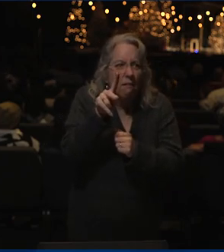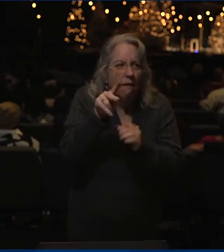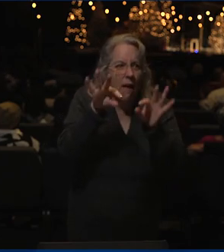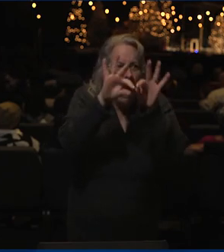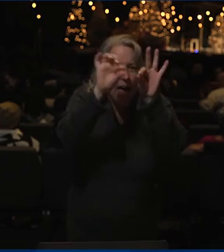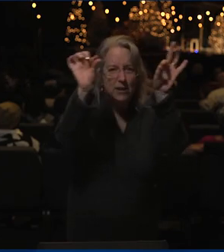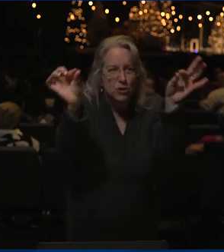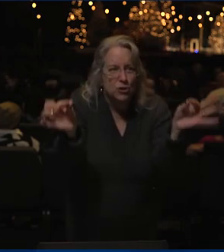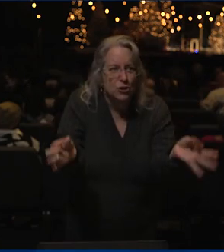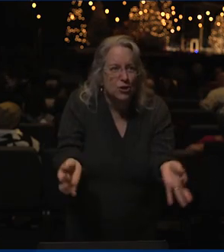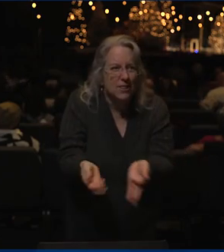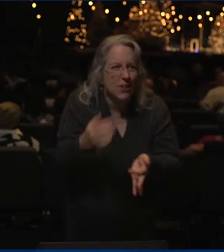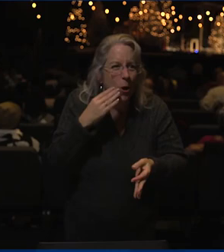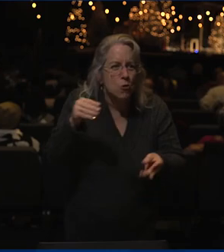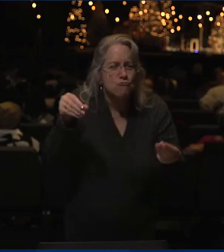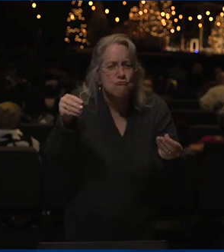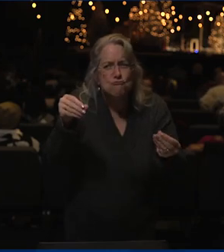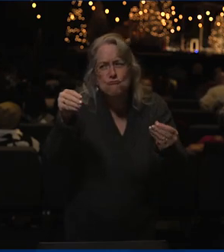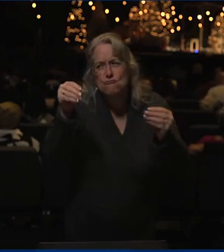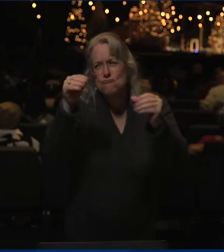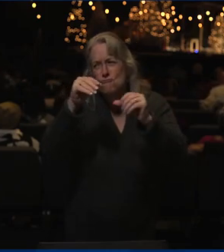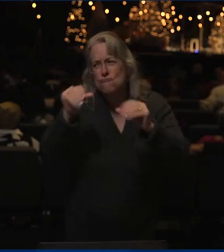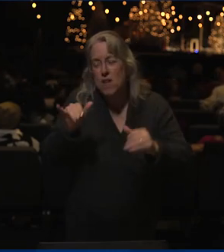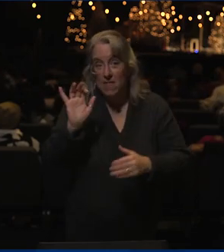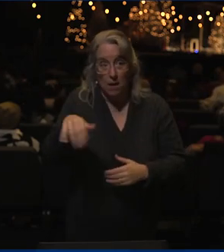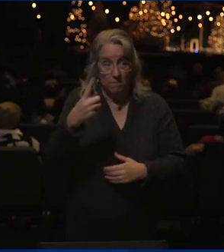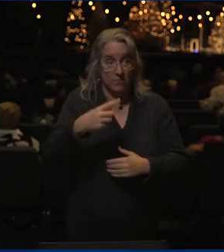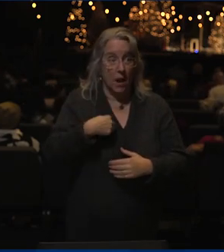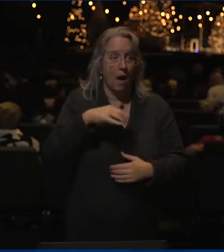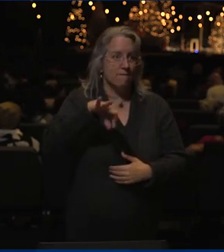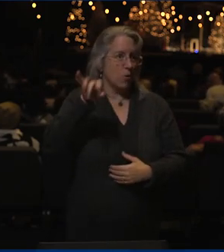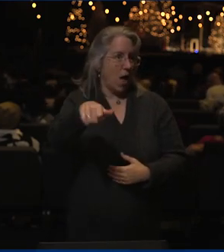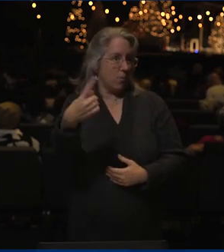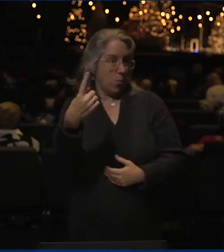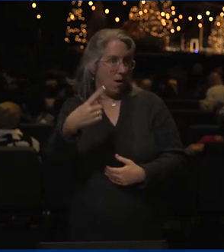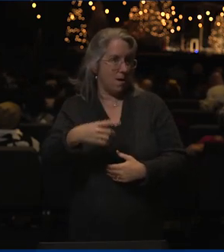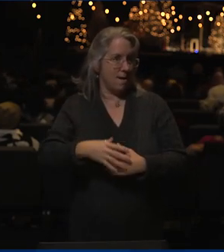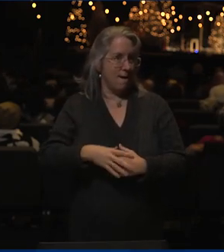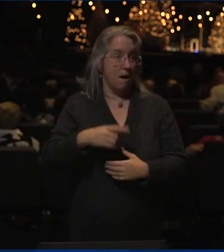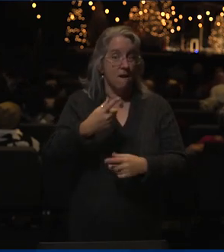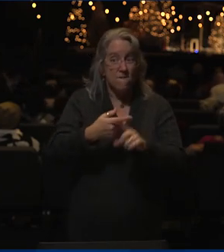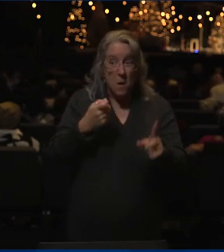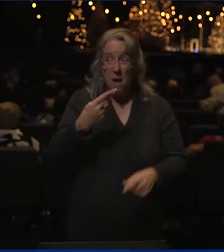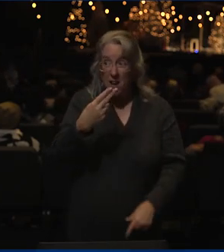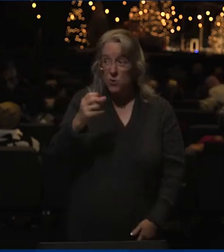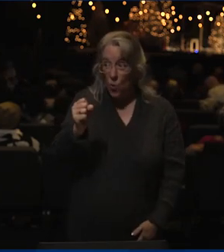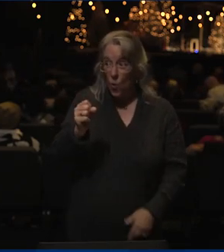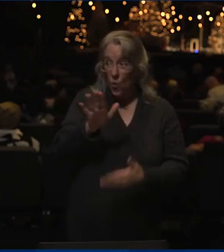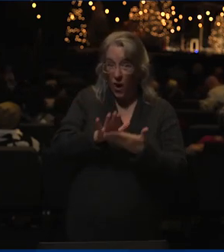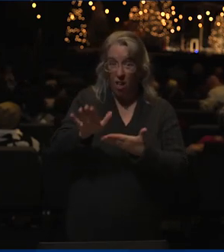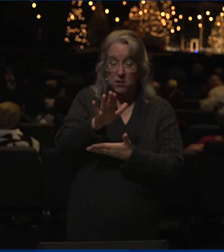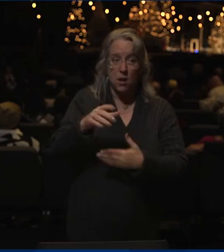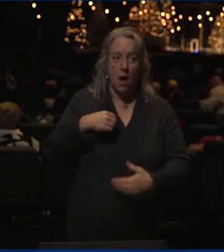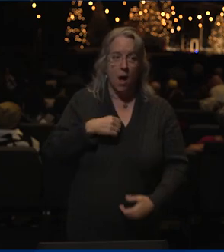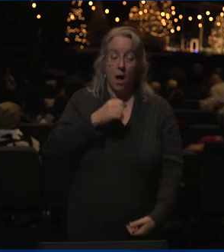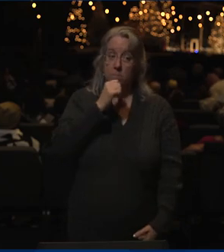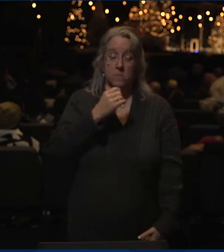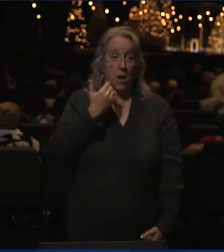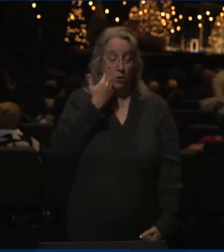do. It's all right. I found another treasure from high school and college. I'm not ashamed to admit